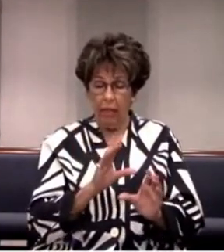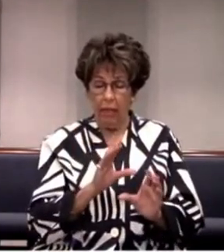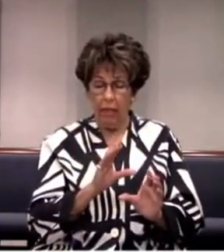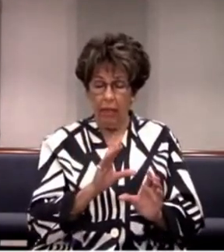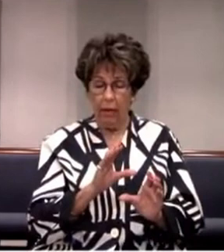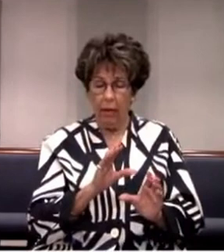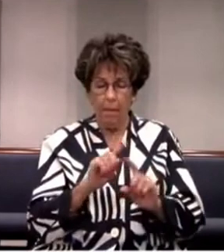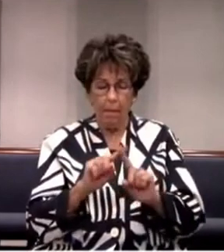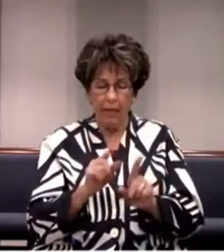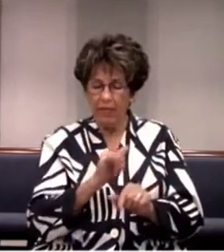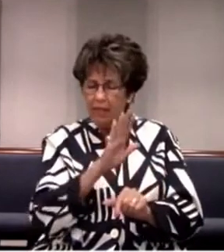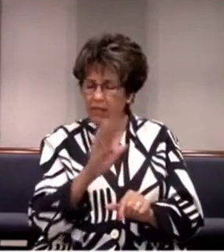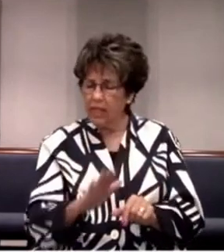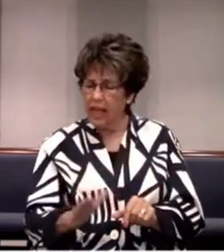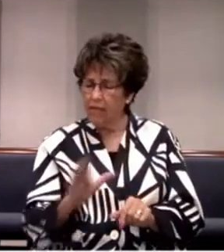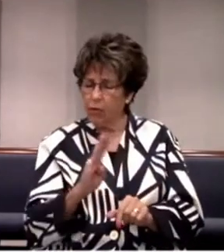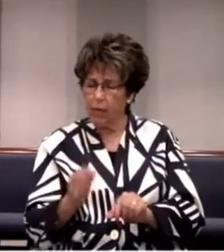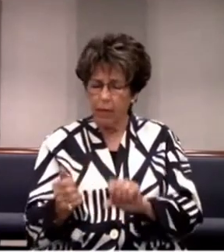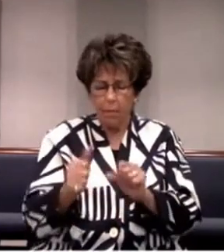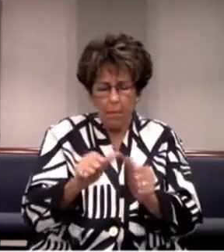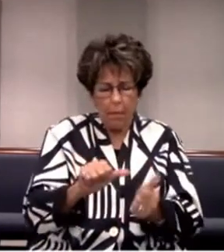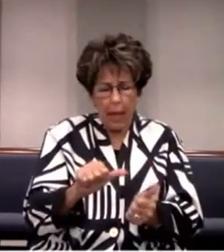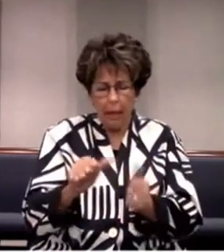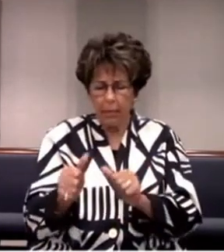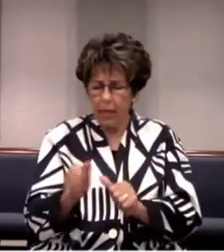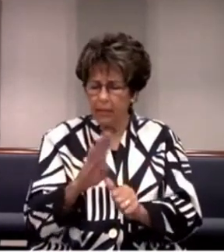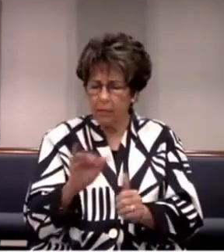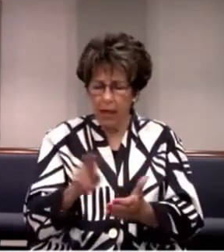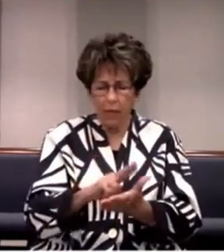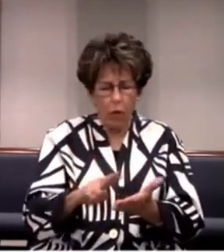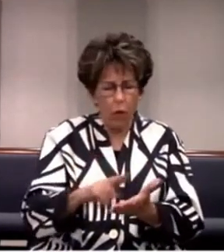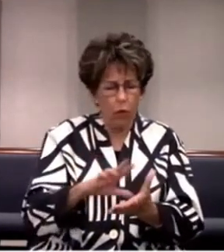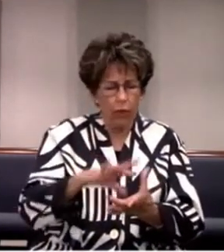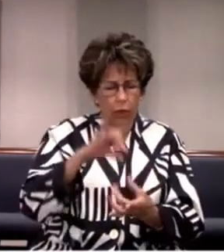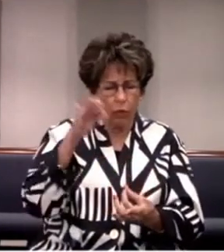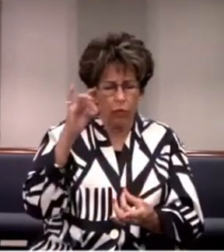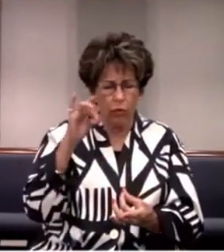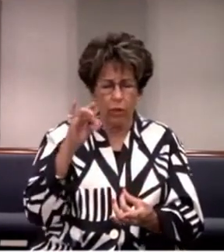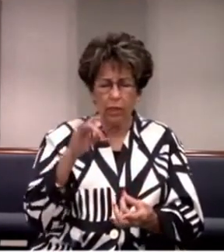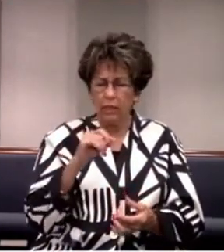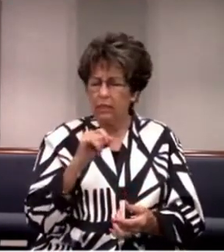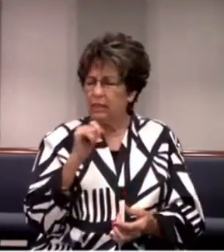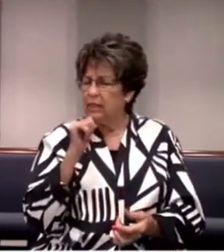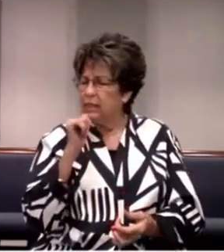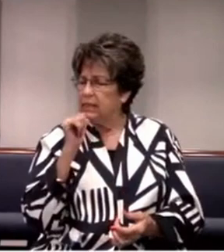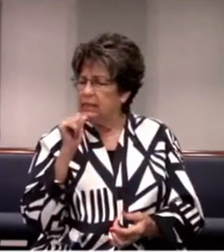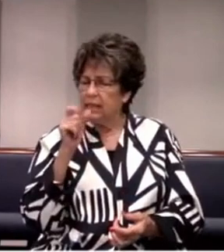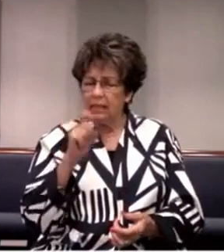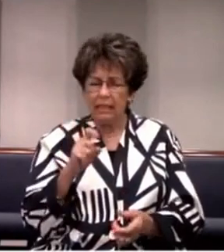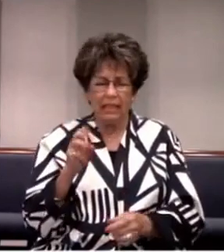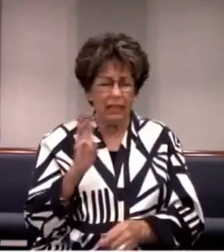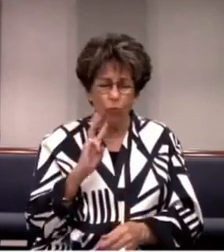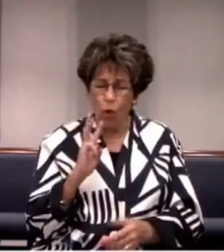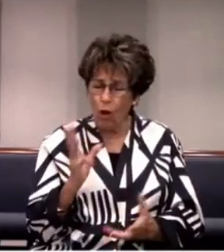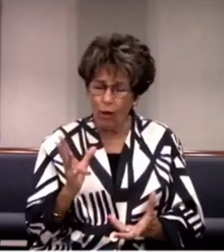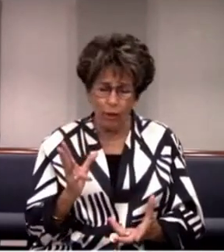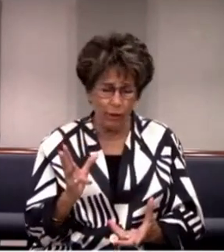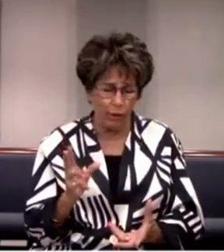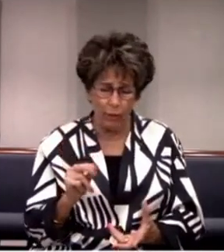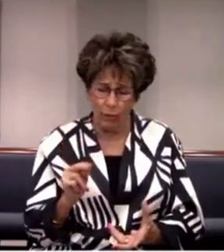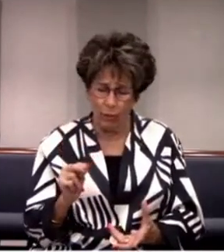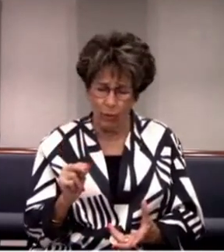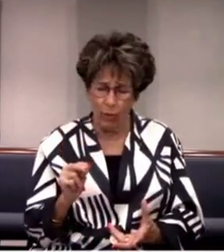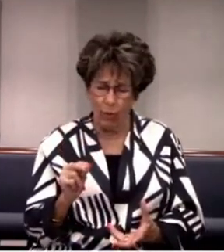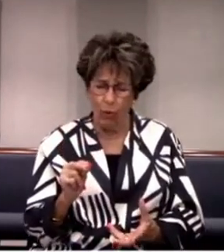they've never been baptized by the Holy Ghost. That doesn't mean they've gone into the water. That doesn't mean some preacher, we're not talking about putting their hands on